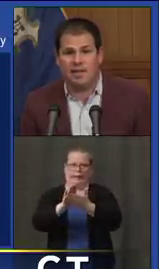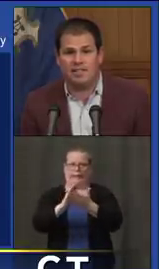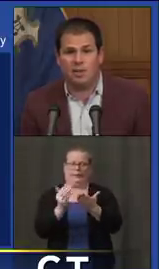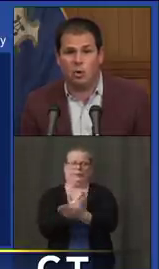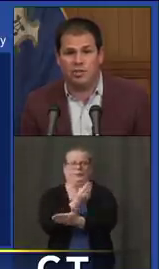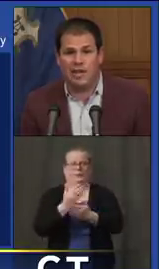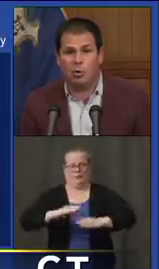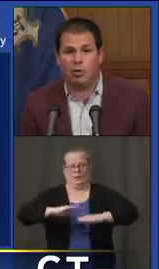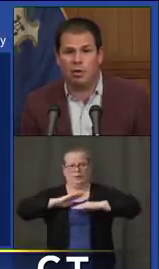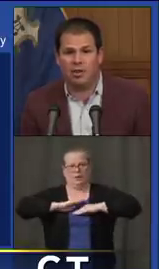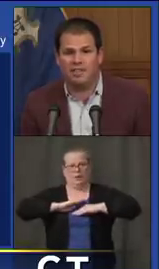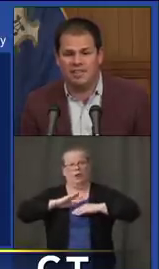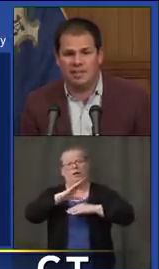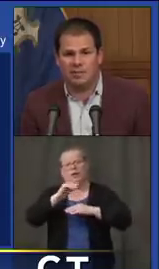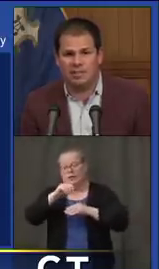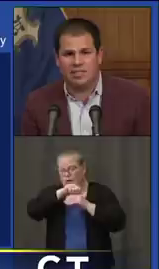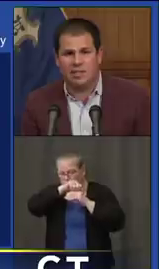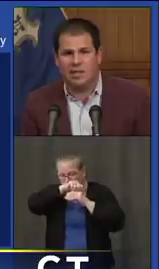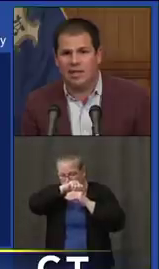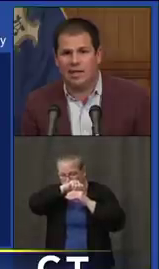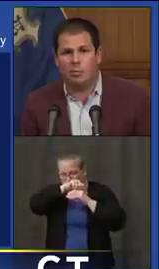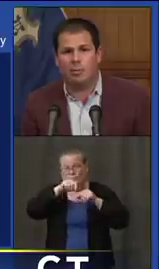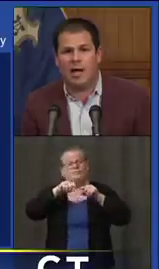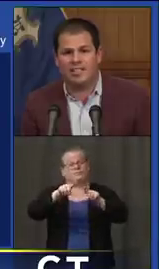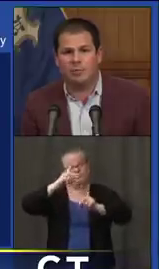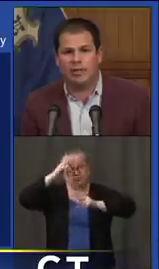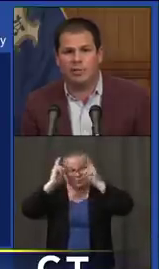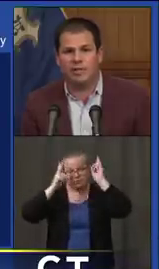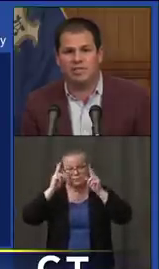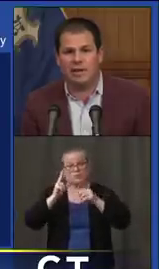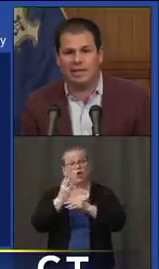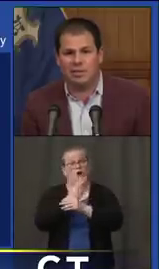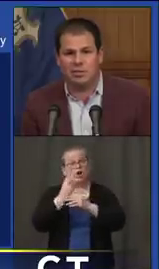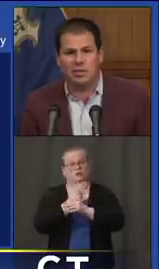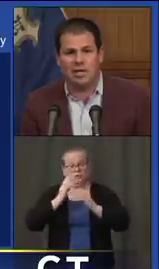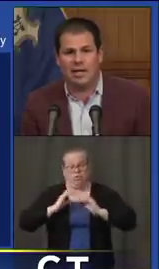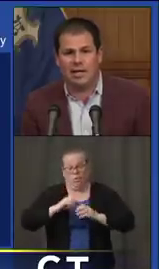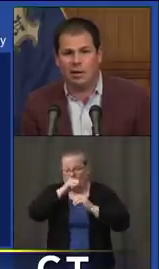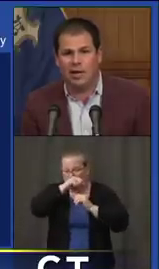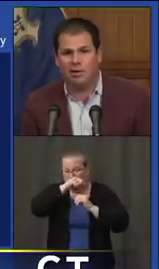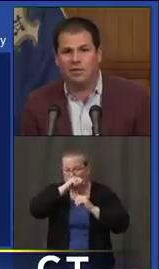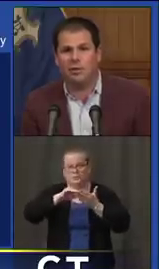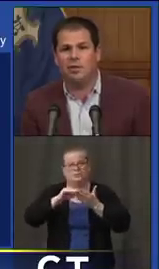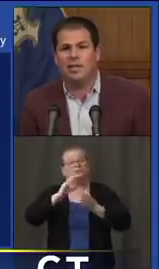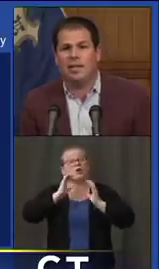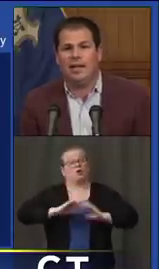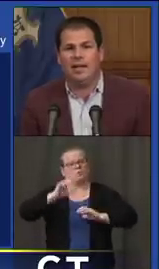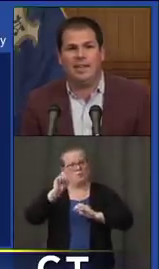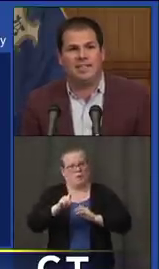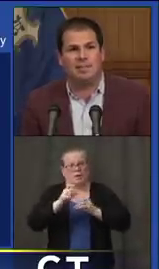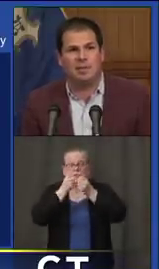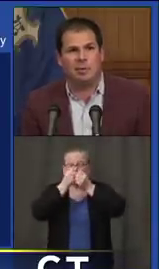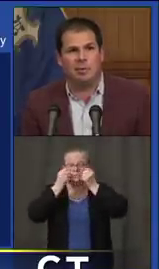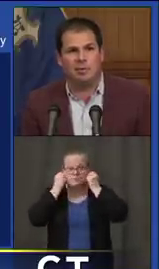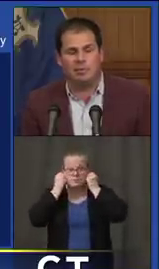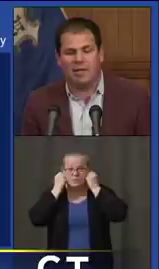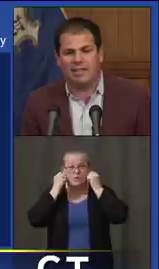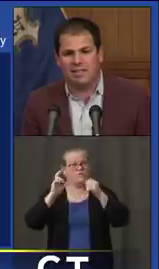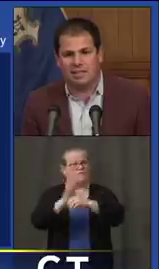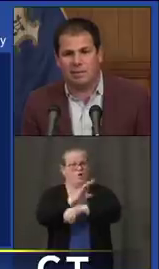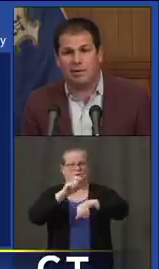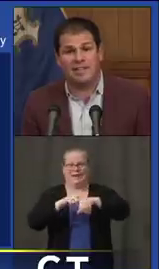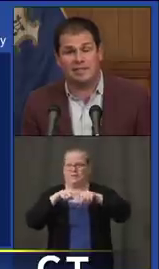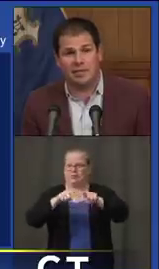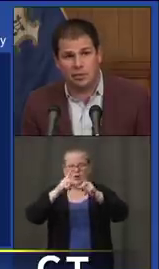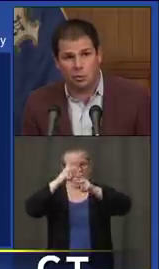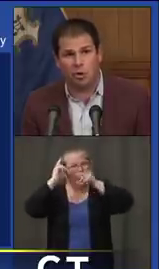face masks the whole time or cloth face coverings. Again, where possible, increased ventilation and airflow. That's something we would like to